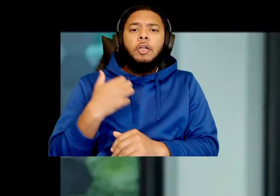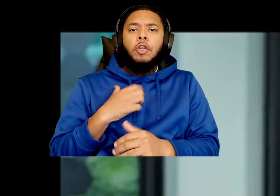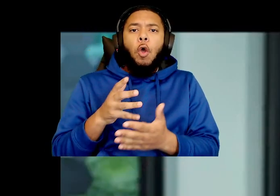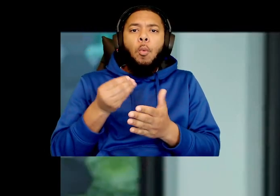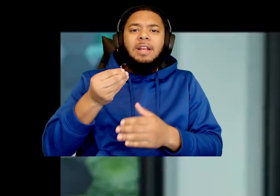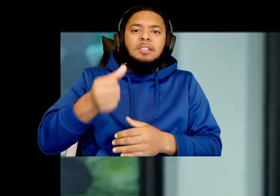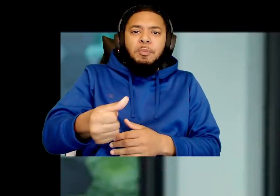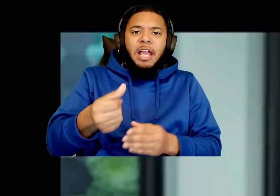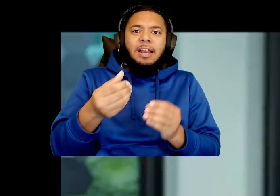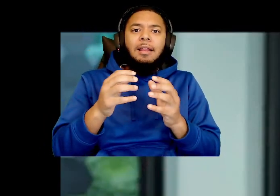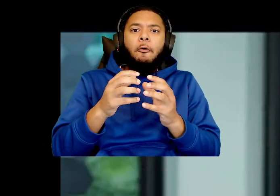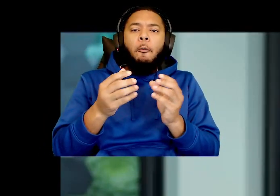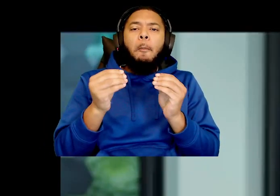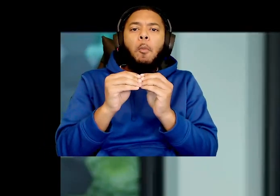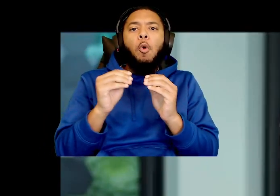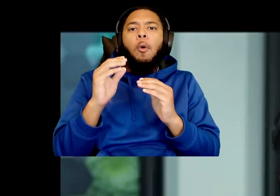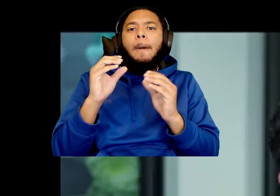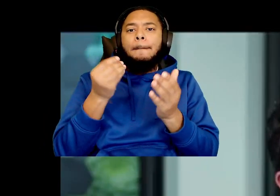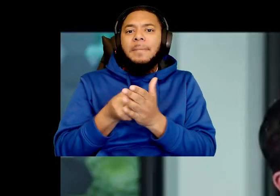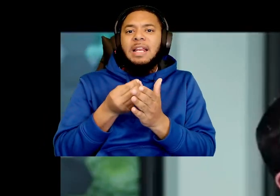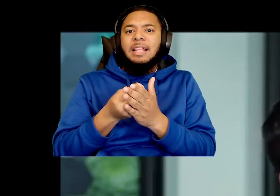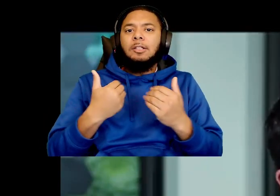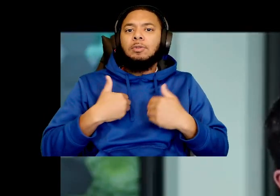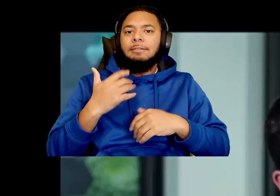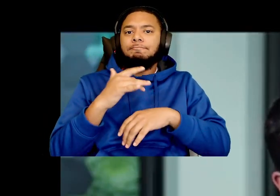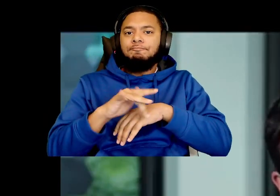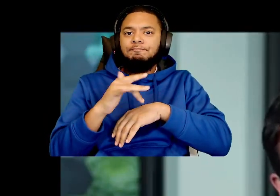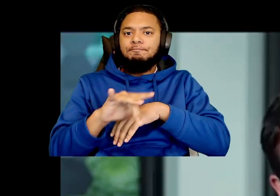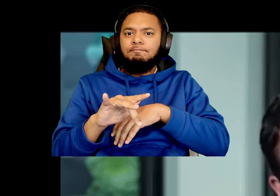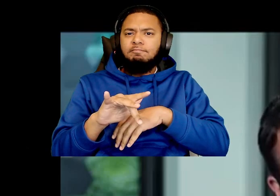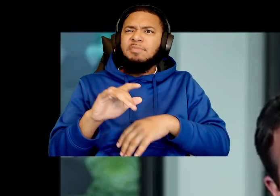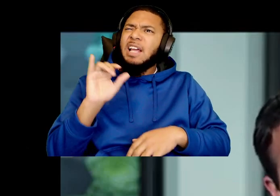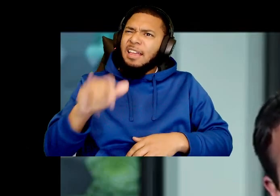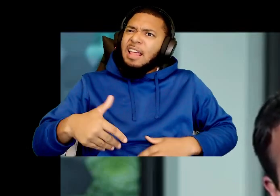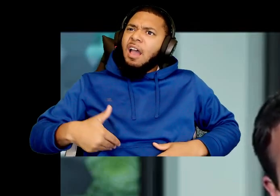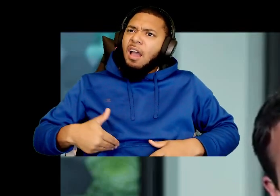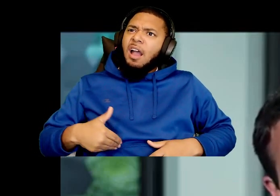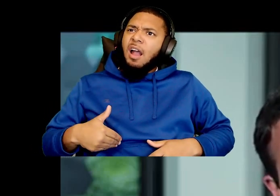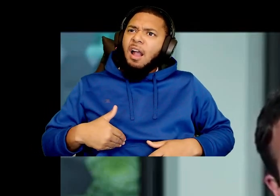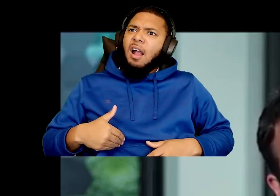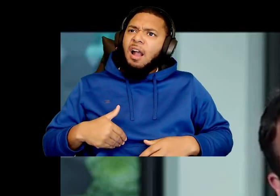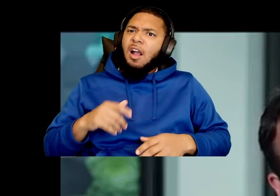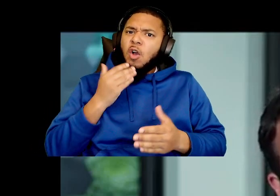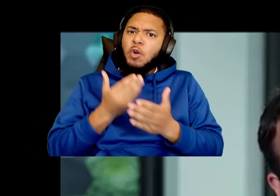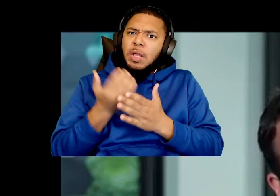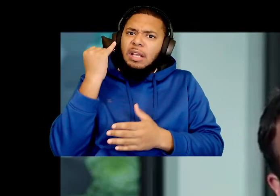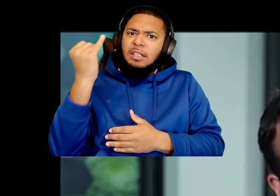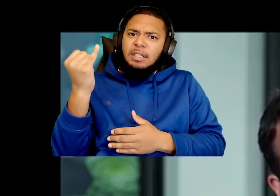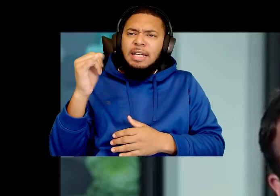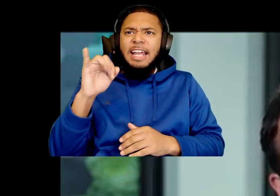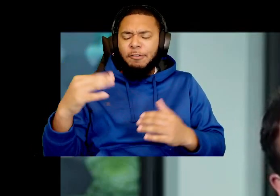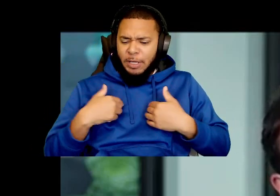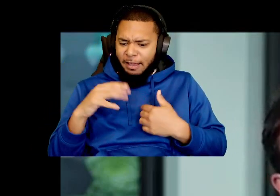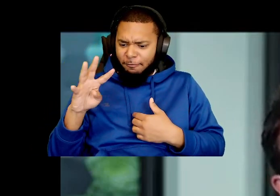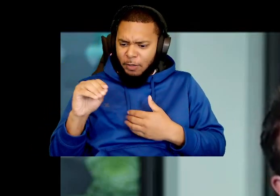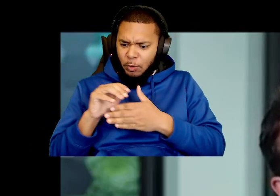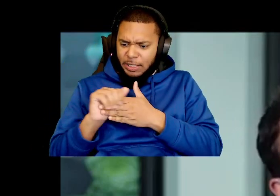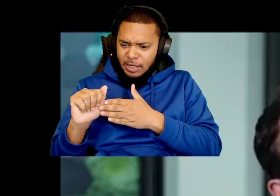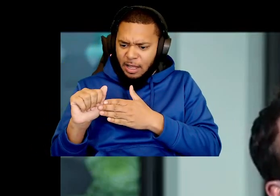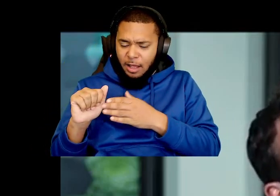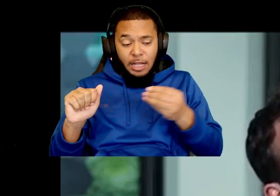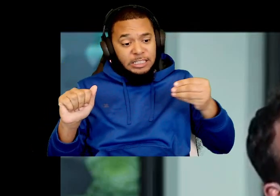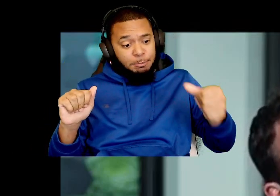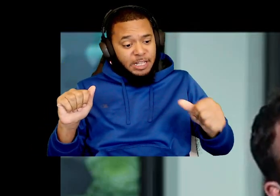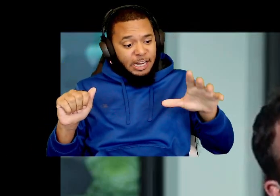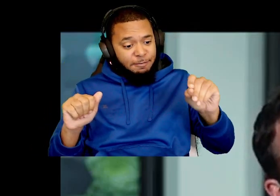have. And that makes intuitive sense. If you have $40, you shouldn't spend